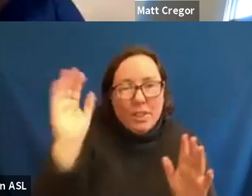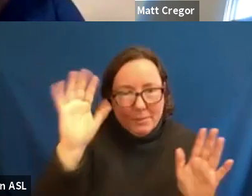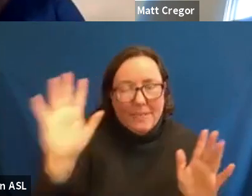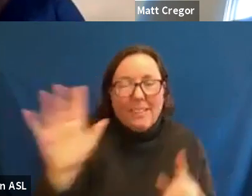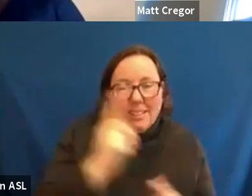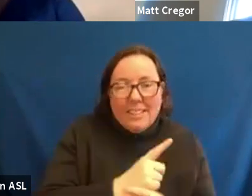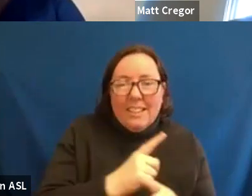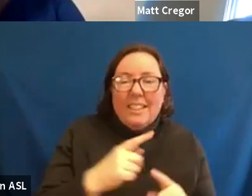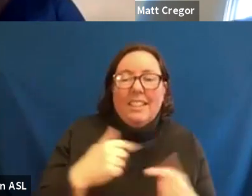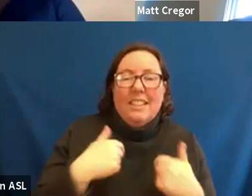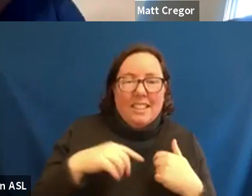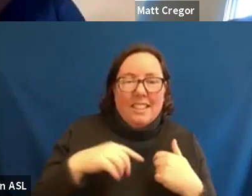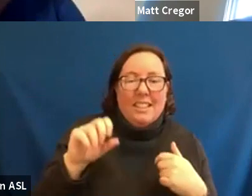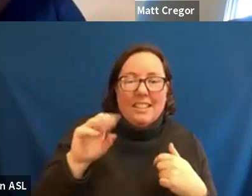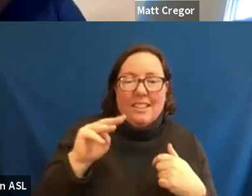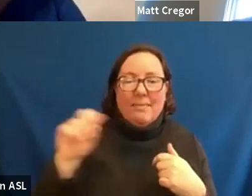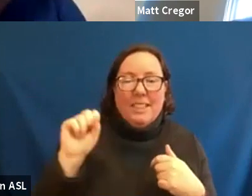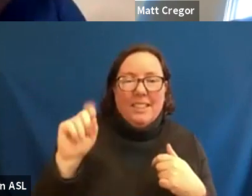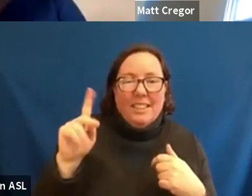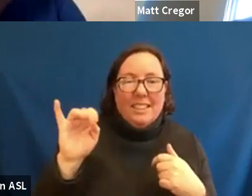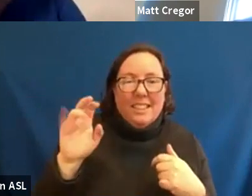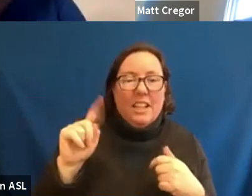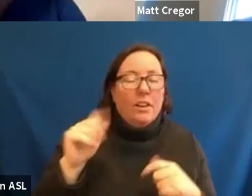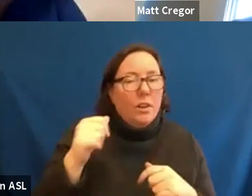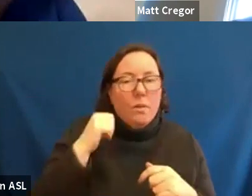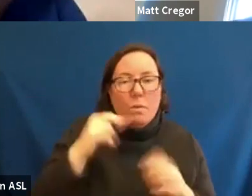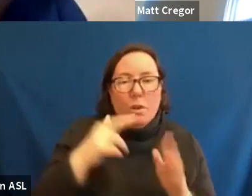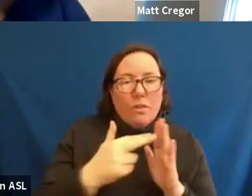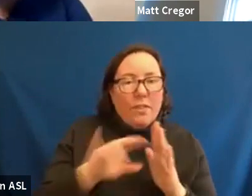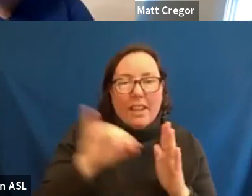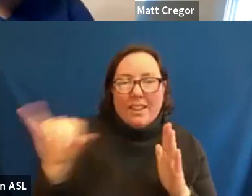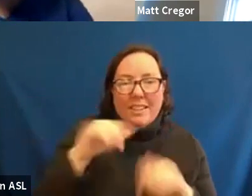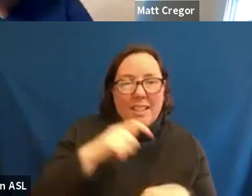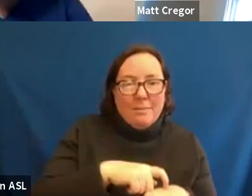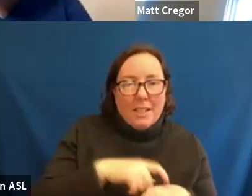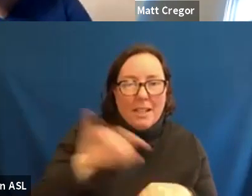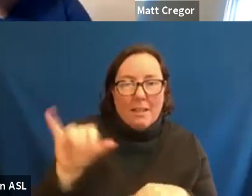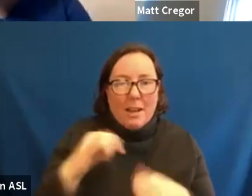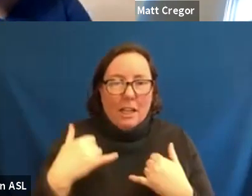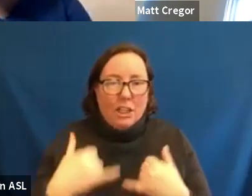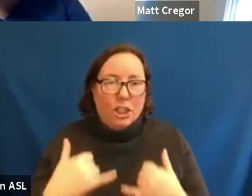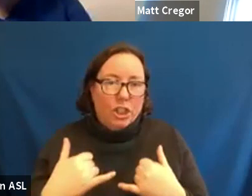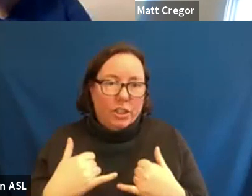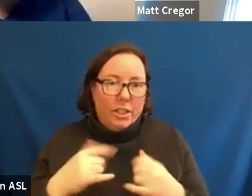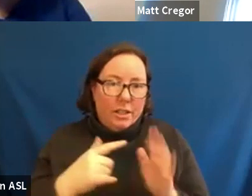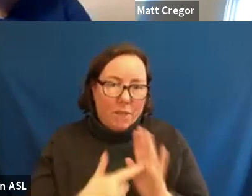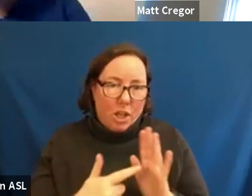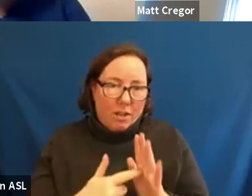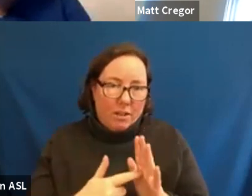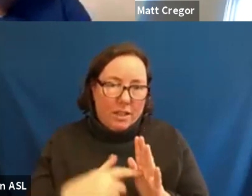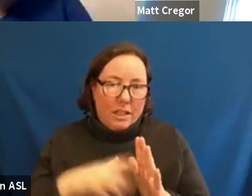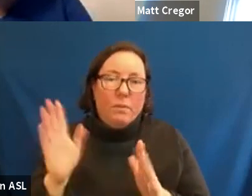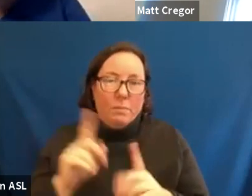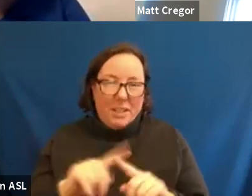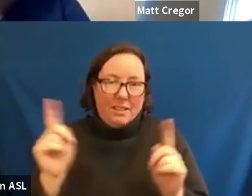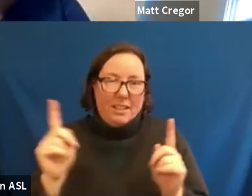wouldn't reflect the same distance of time as it would for the current model. That it wouldn't